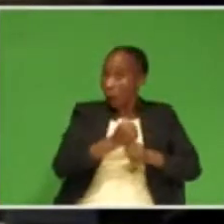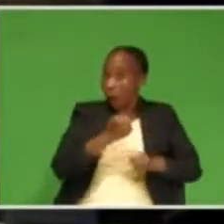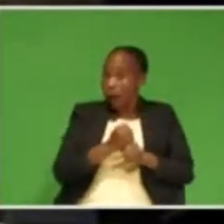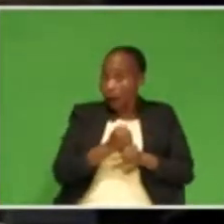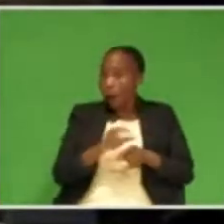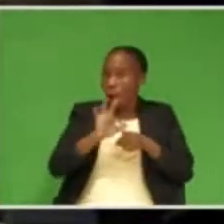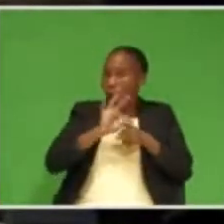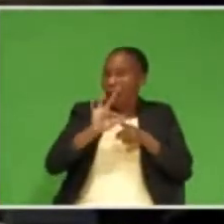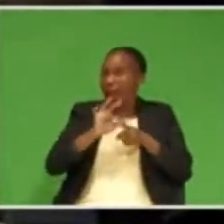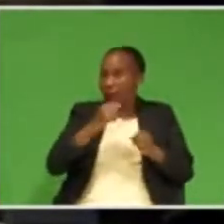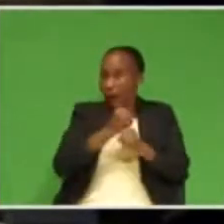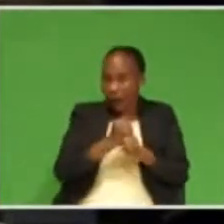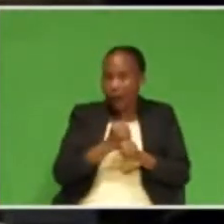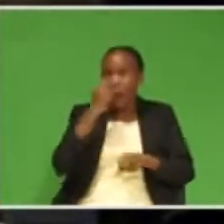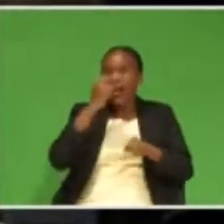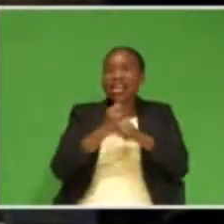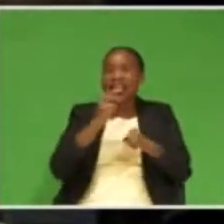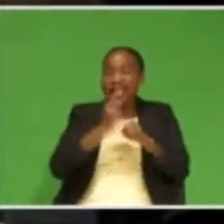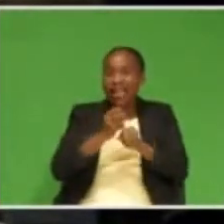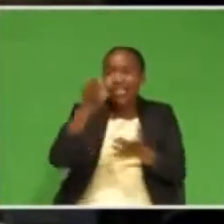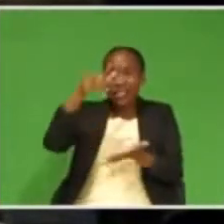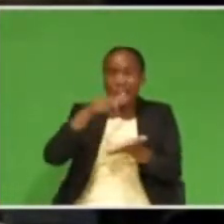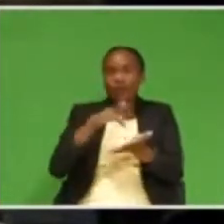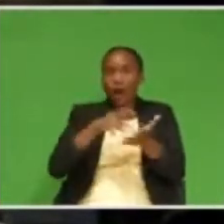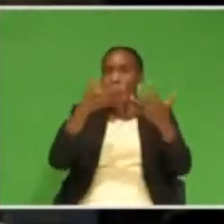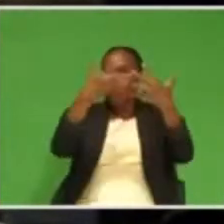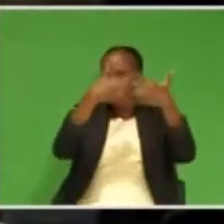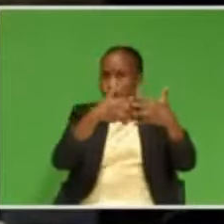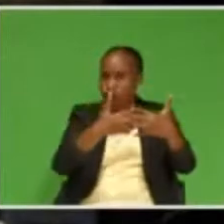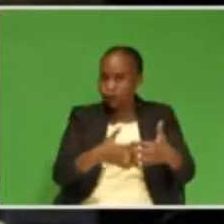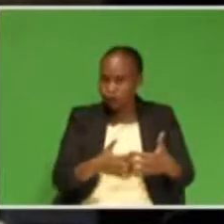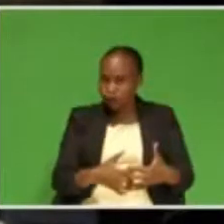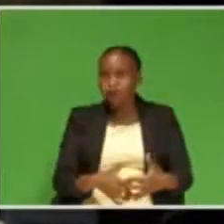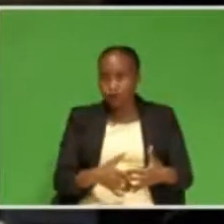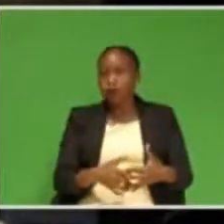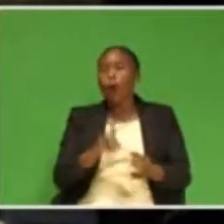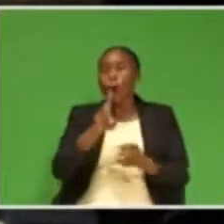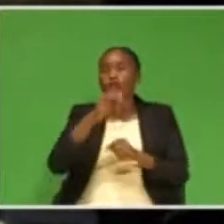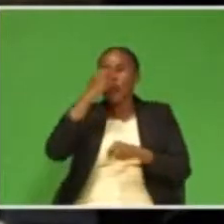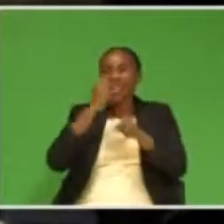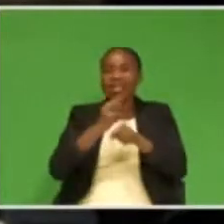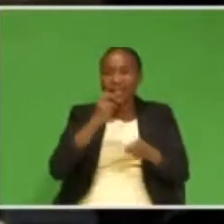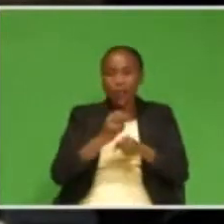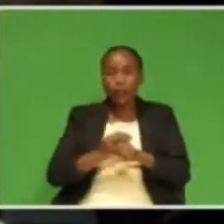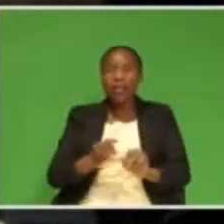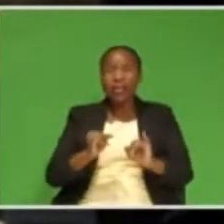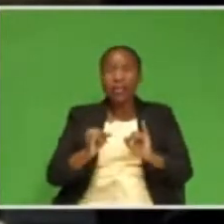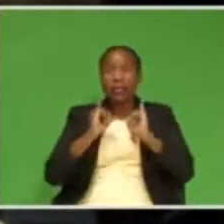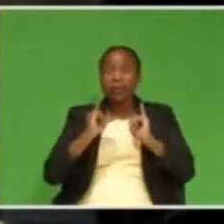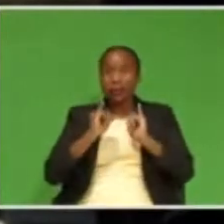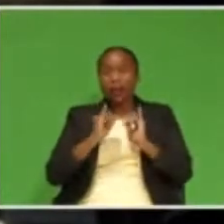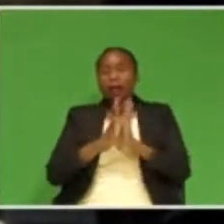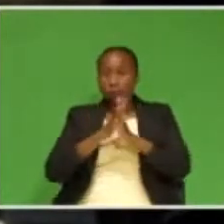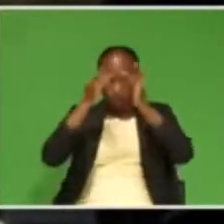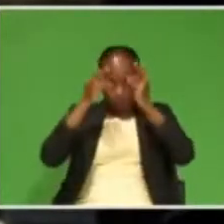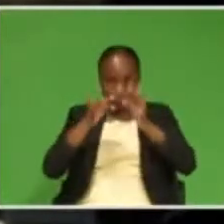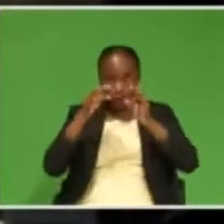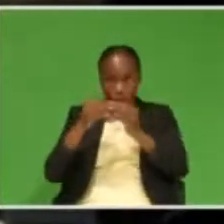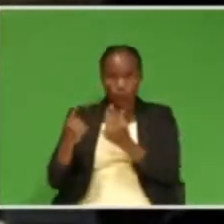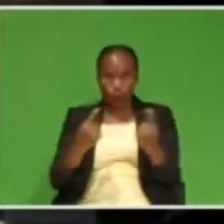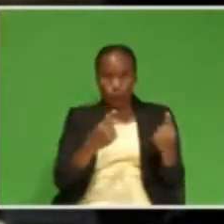a central coordination, and we also need to take decisive action. Some of